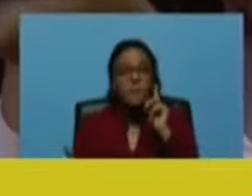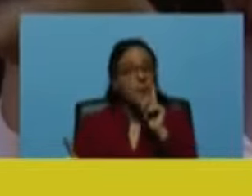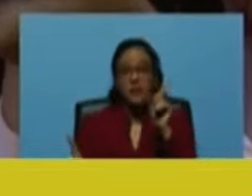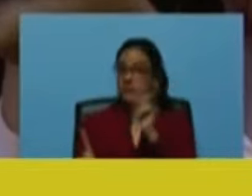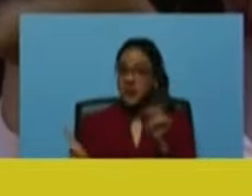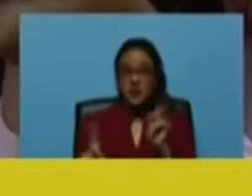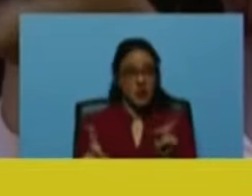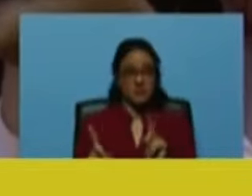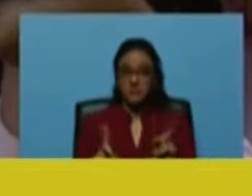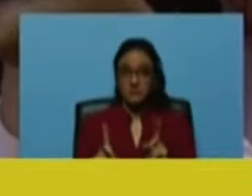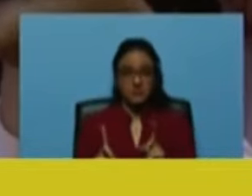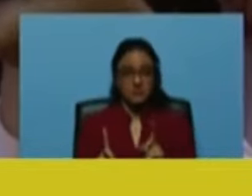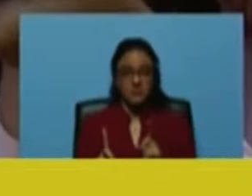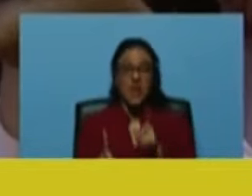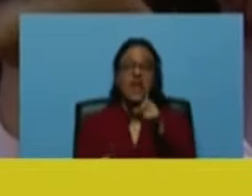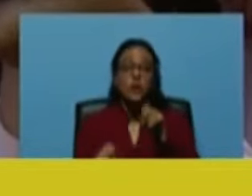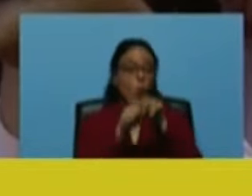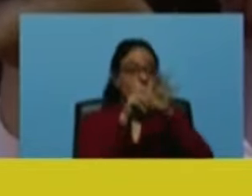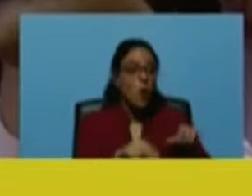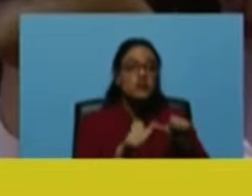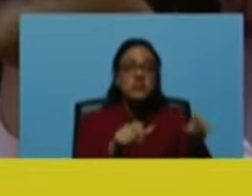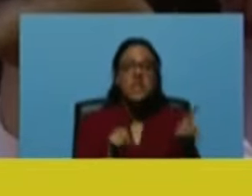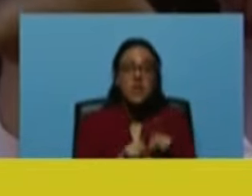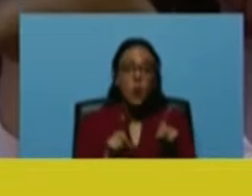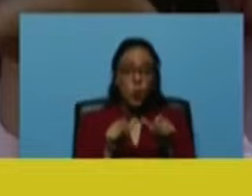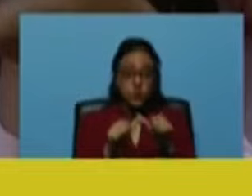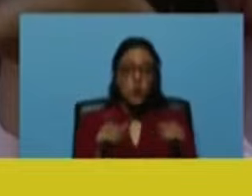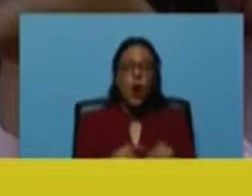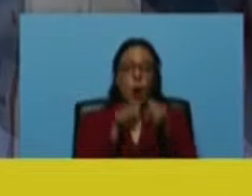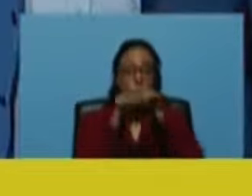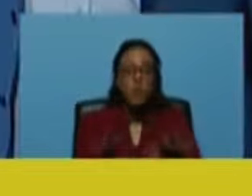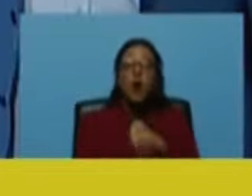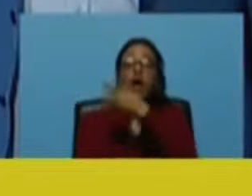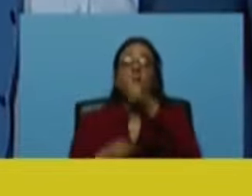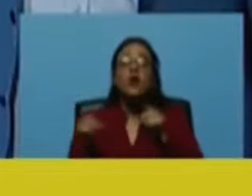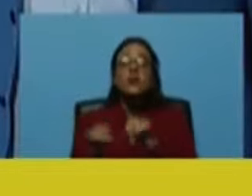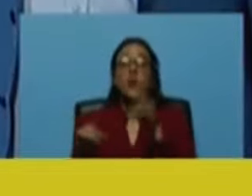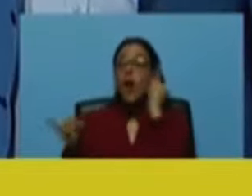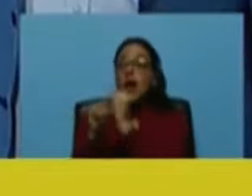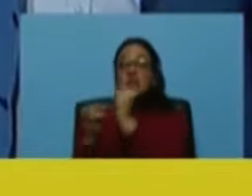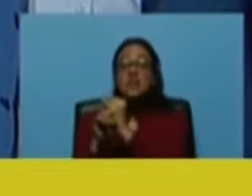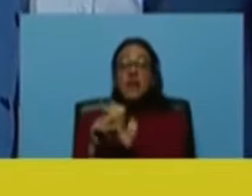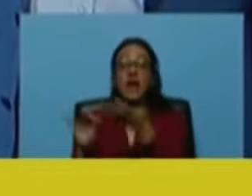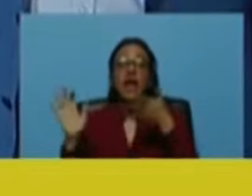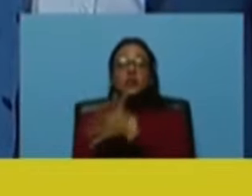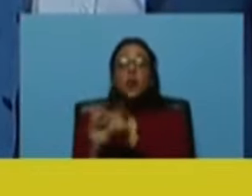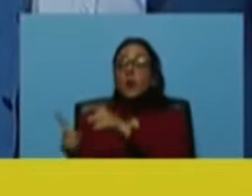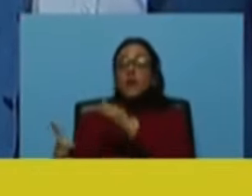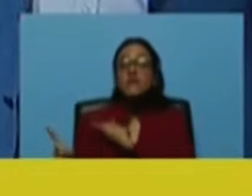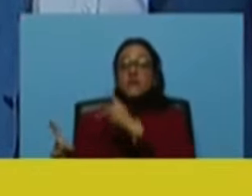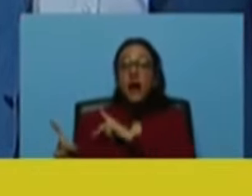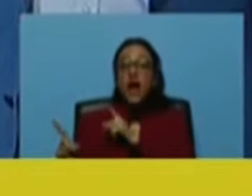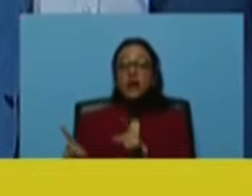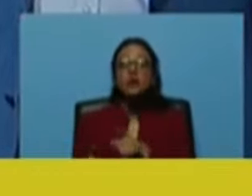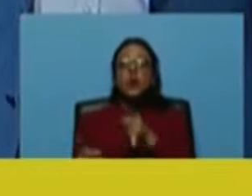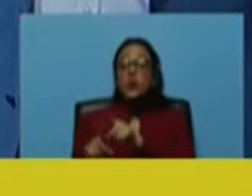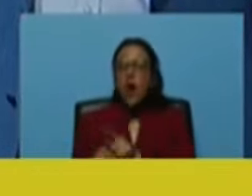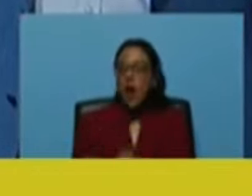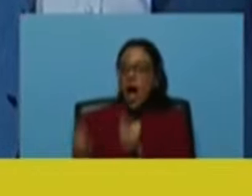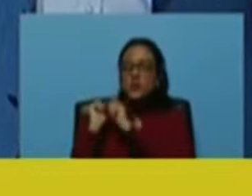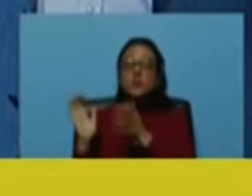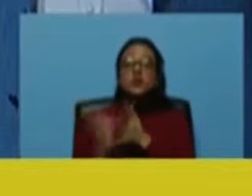polished the tally sheets. Don't fall in that lie. The opposition just posted on a